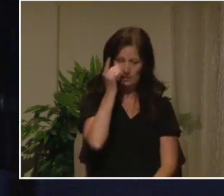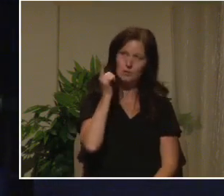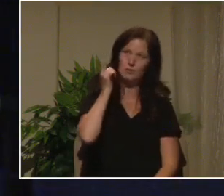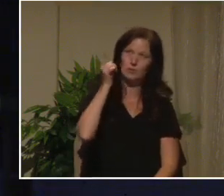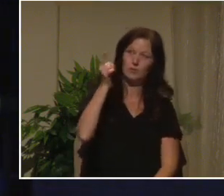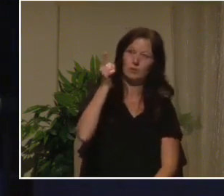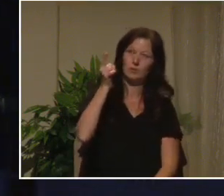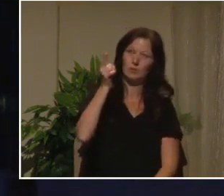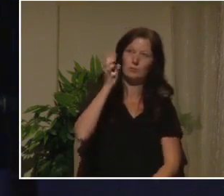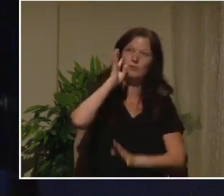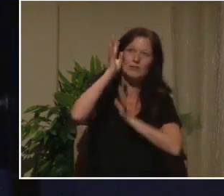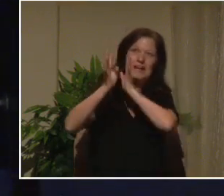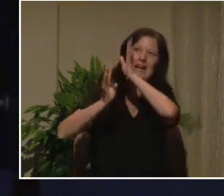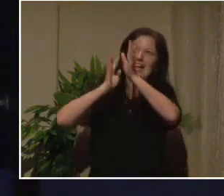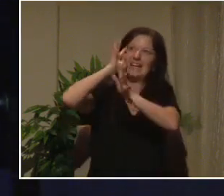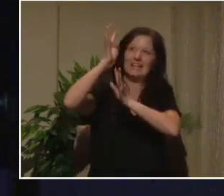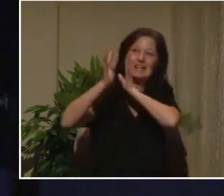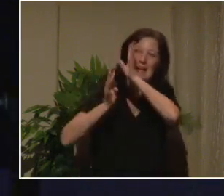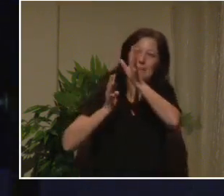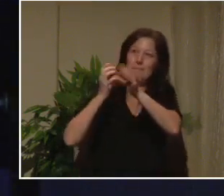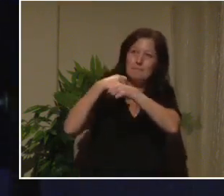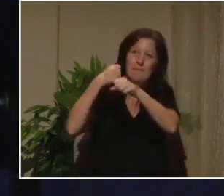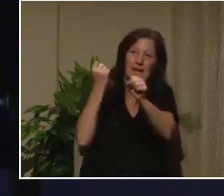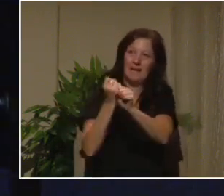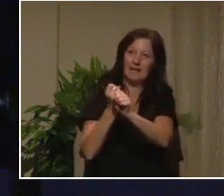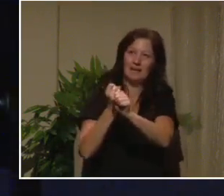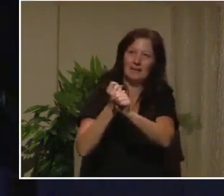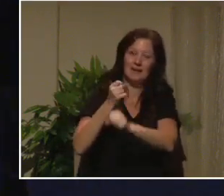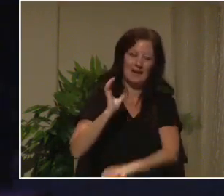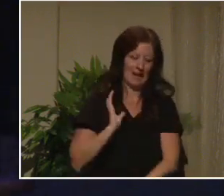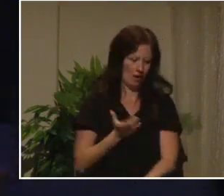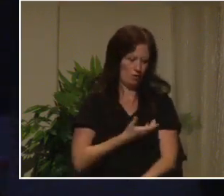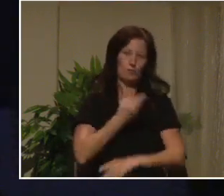trillions and trillions of galaxies,